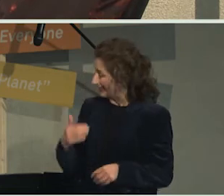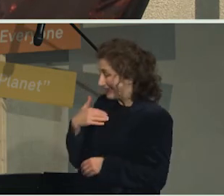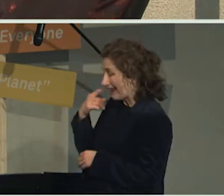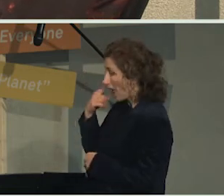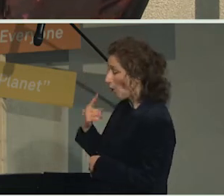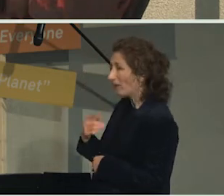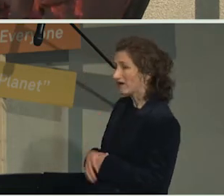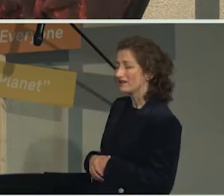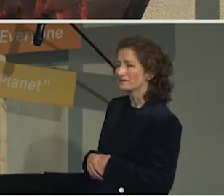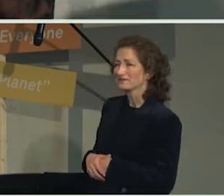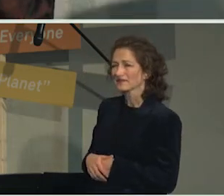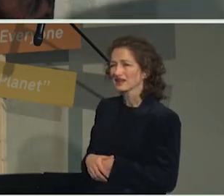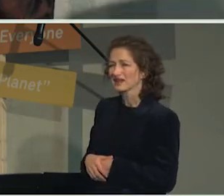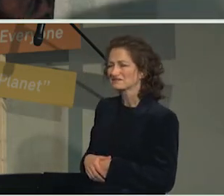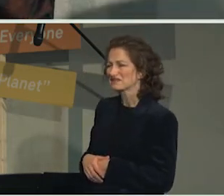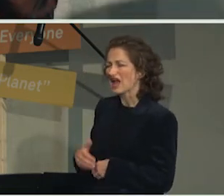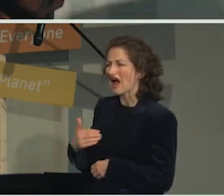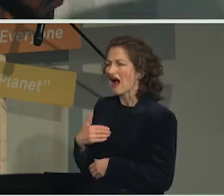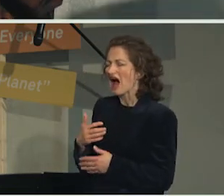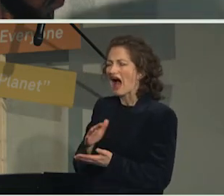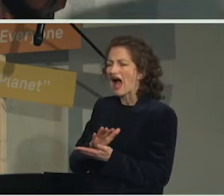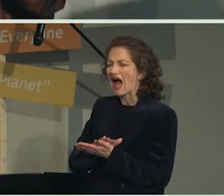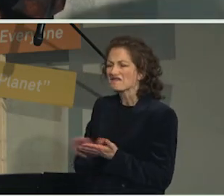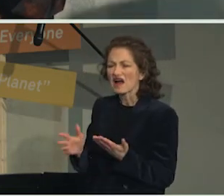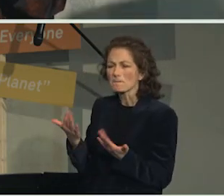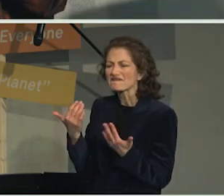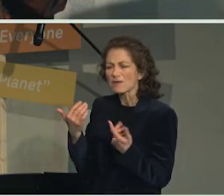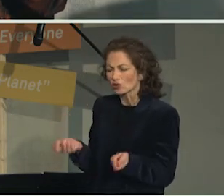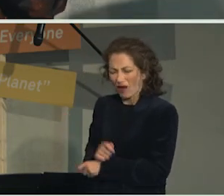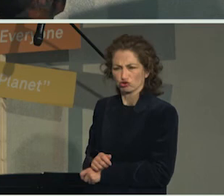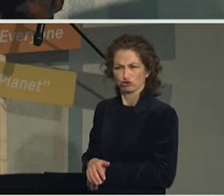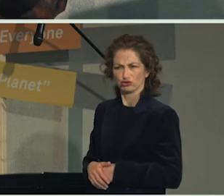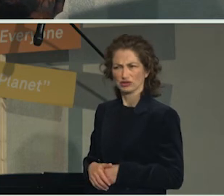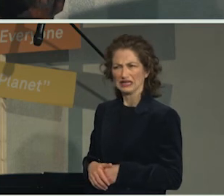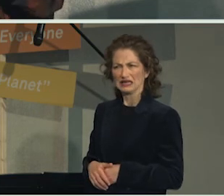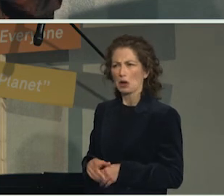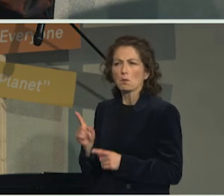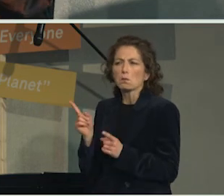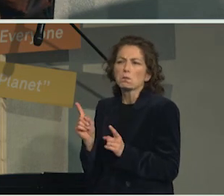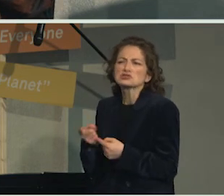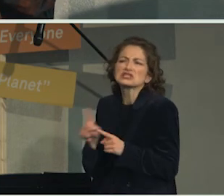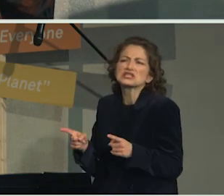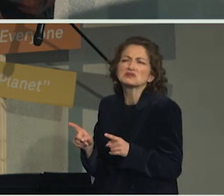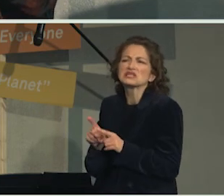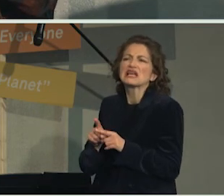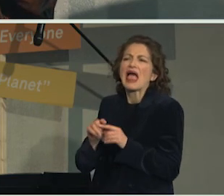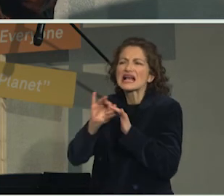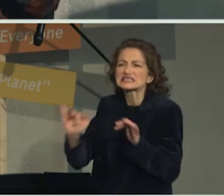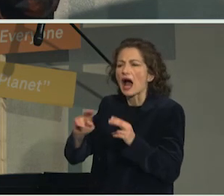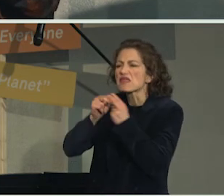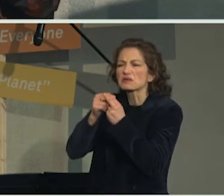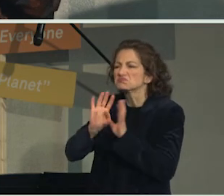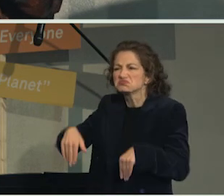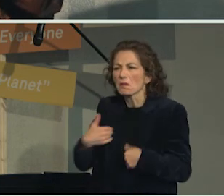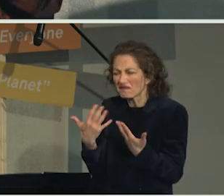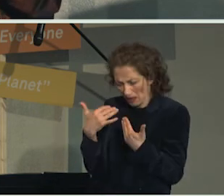even just switch application. We don't even have to put in some extra effort. We just take our applications and